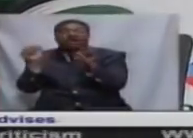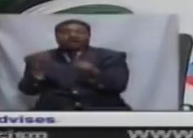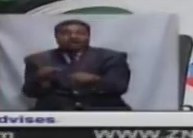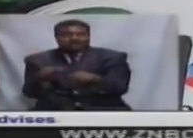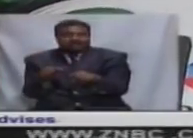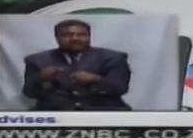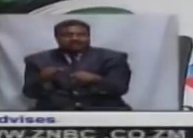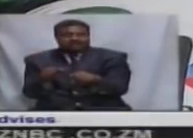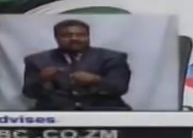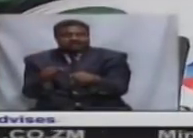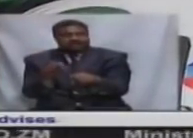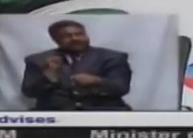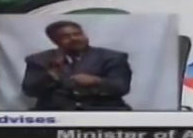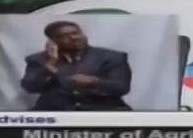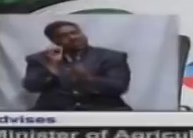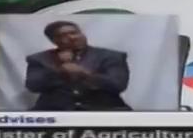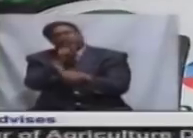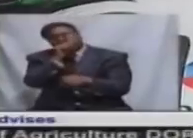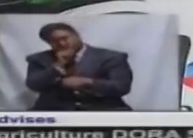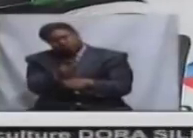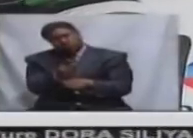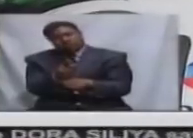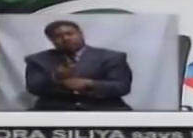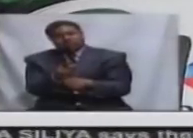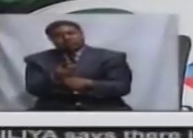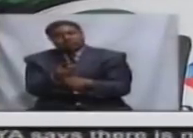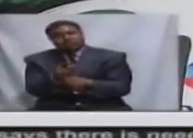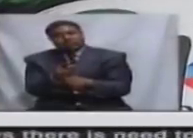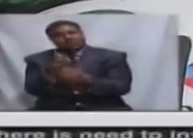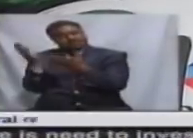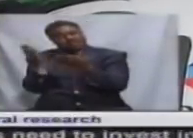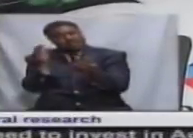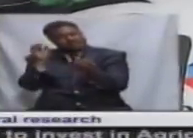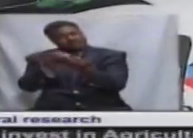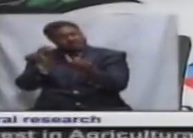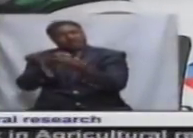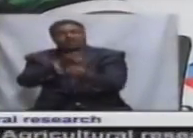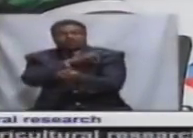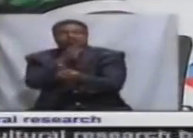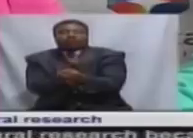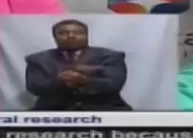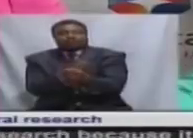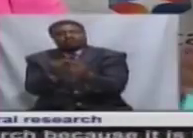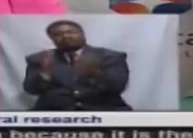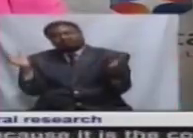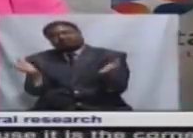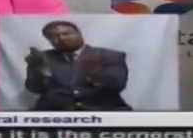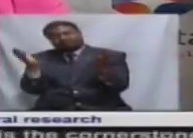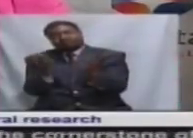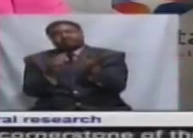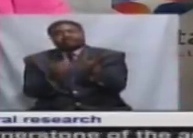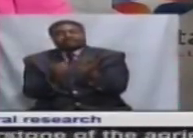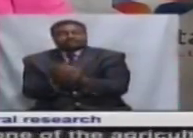skills, training. Well, the Zambia